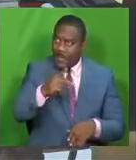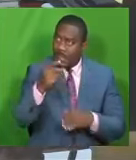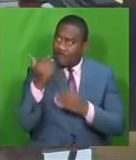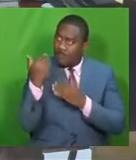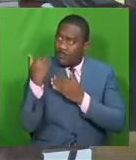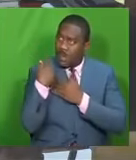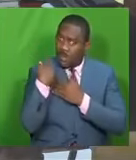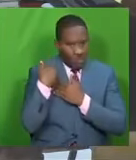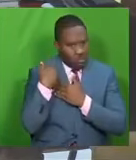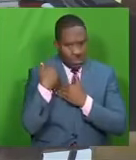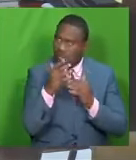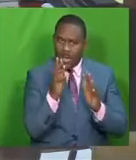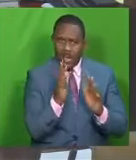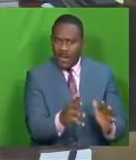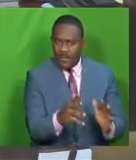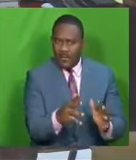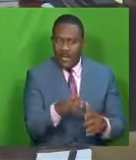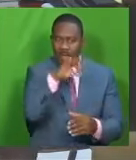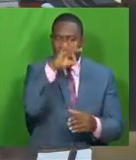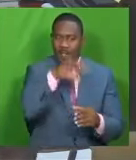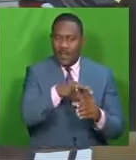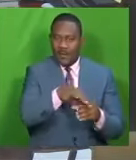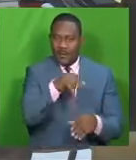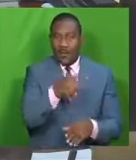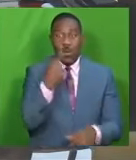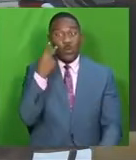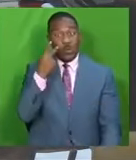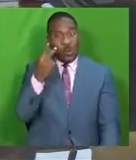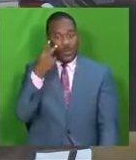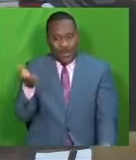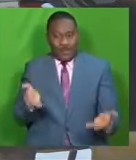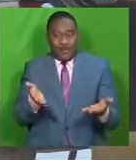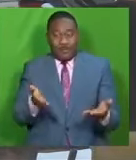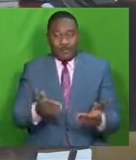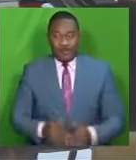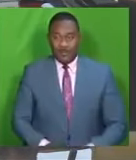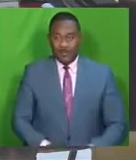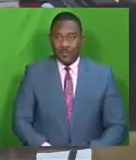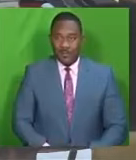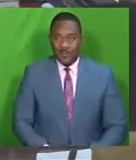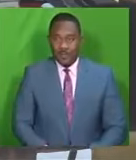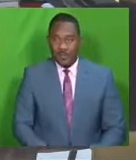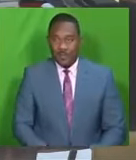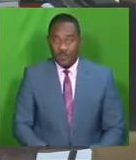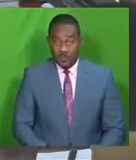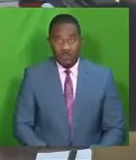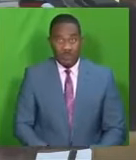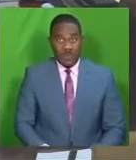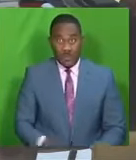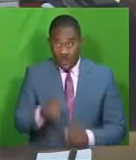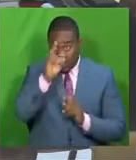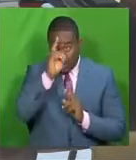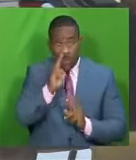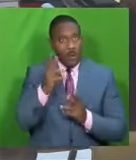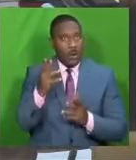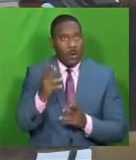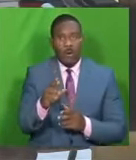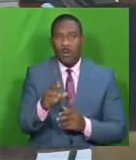a by-election is held. We saw this happening. In the case of the Right Honorable